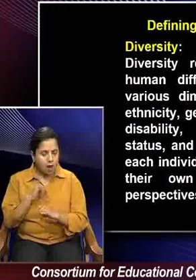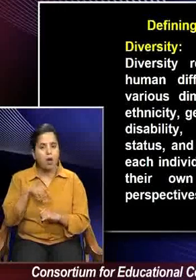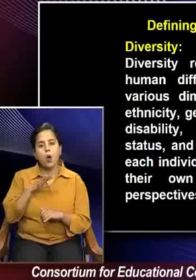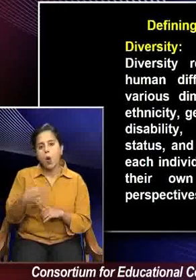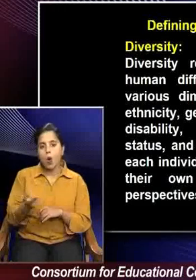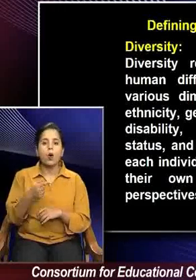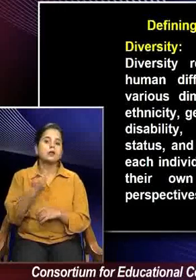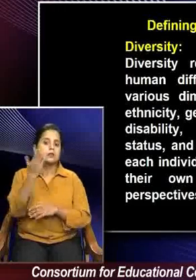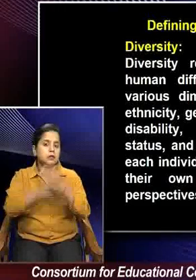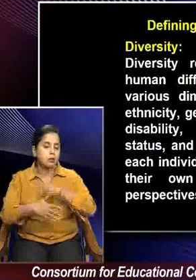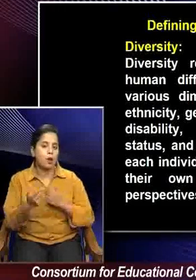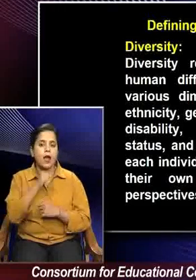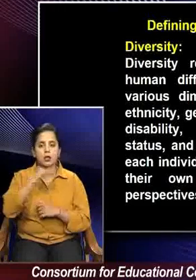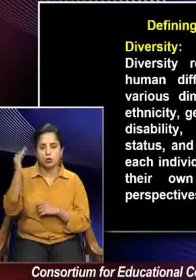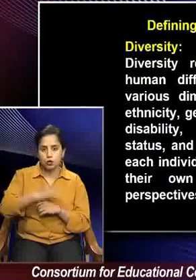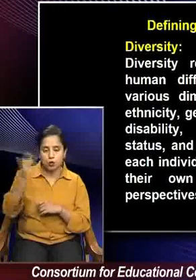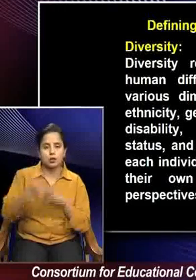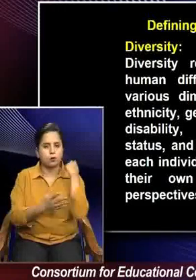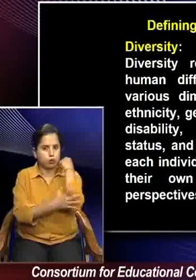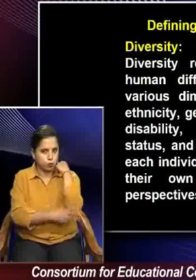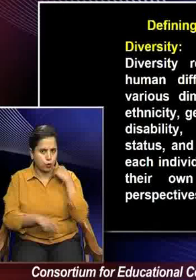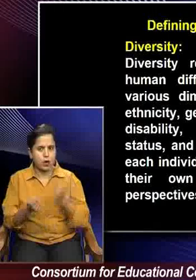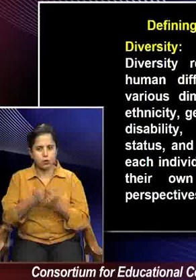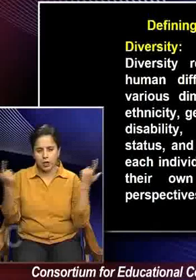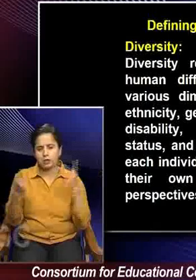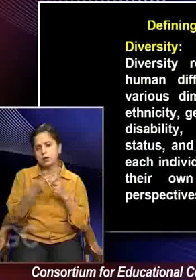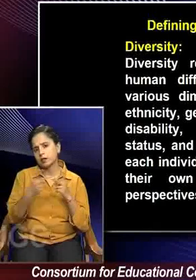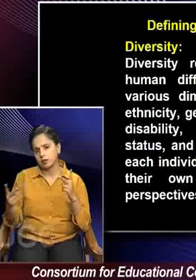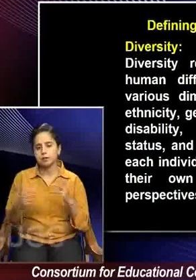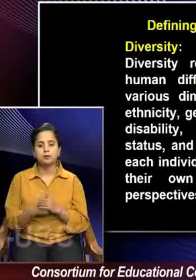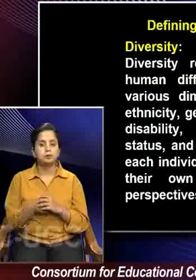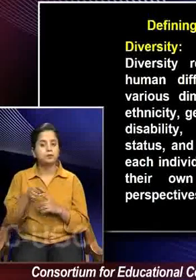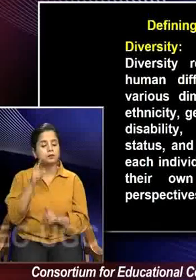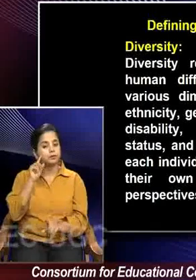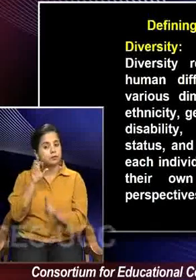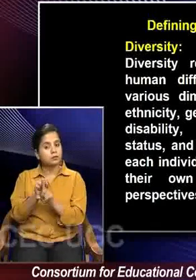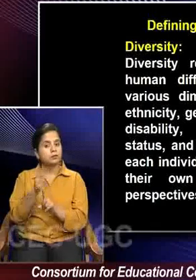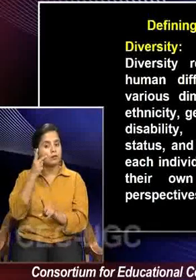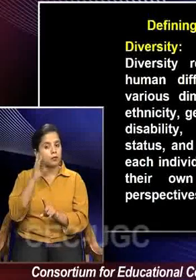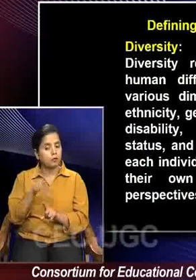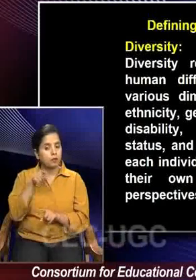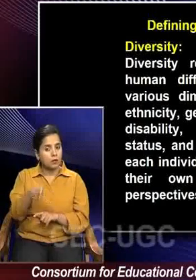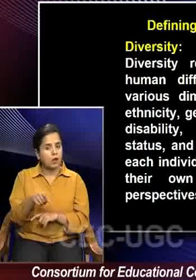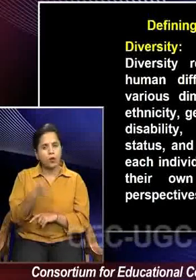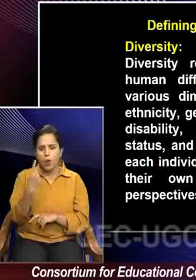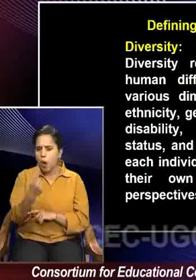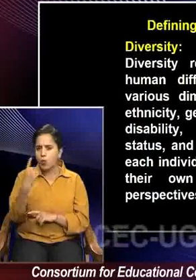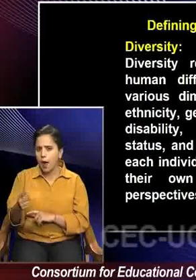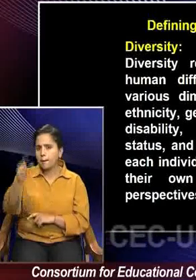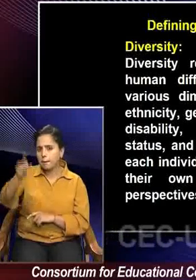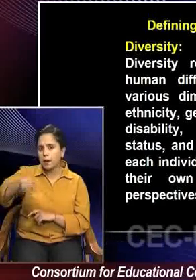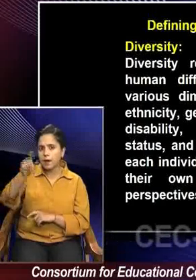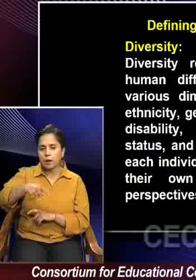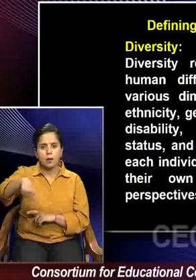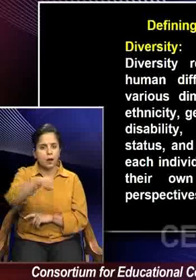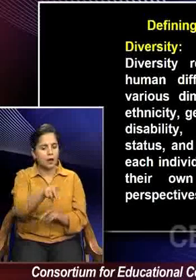age, socio-economic status, and more. It recognizes that each individual